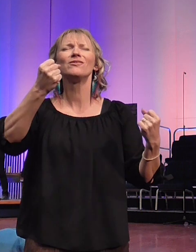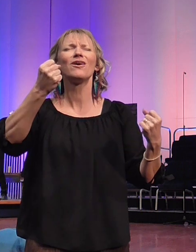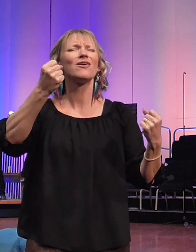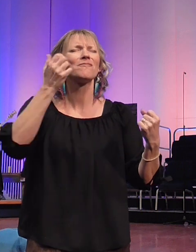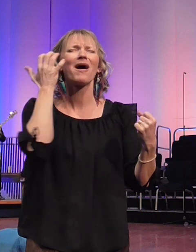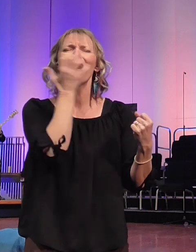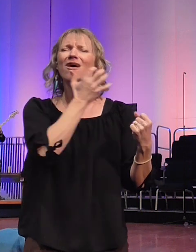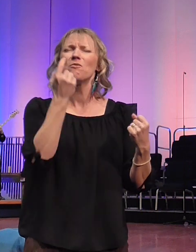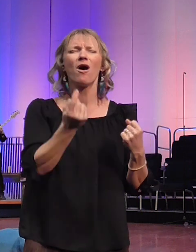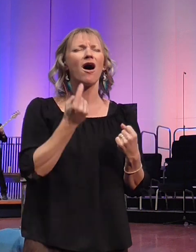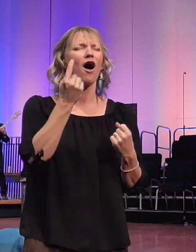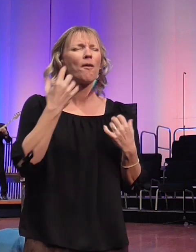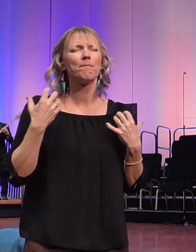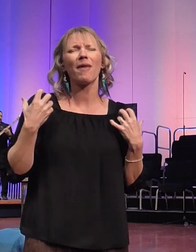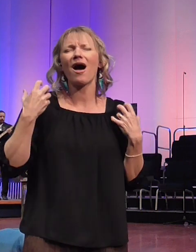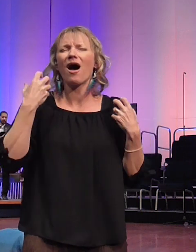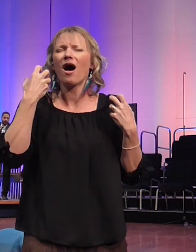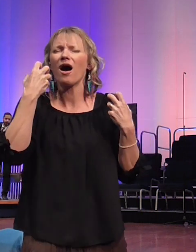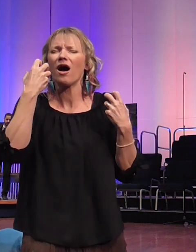one